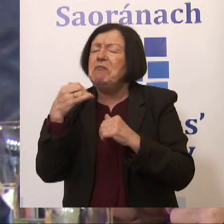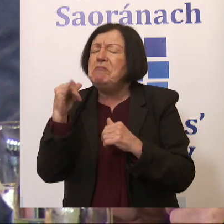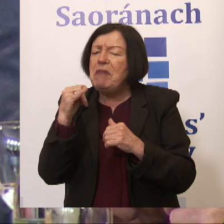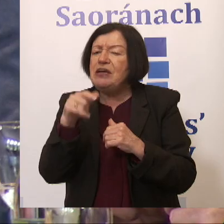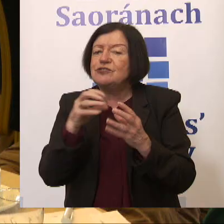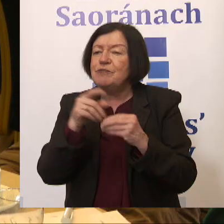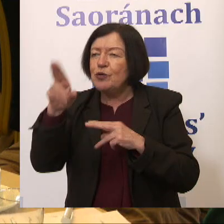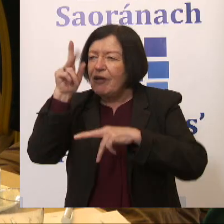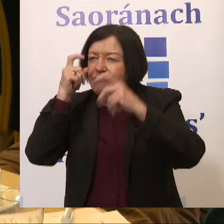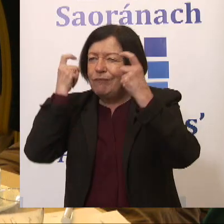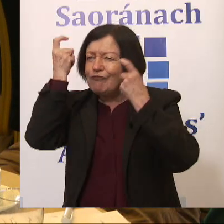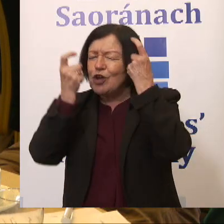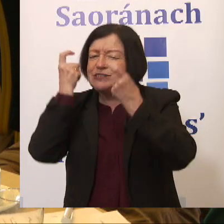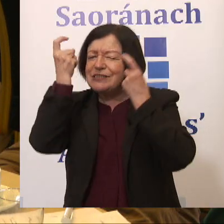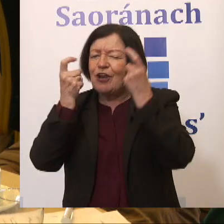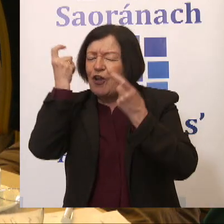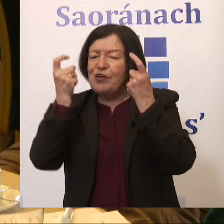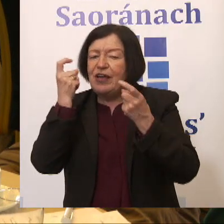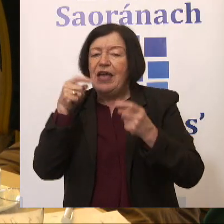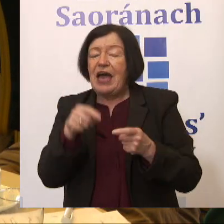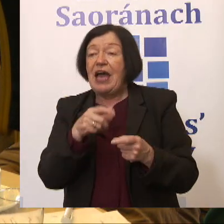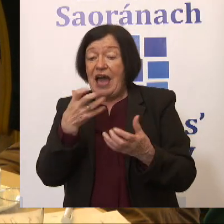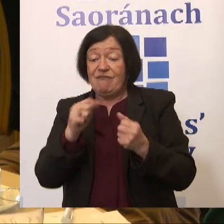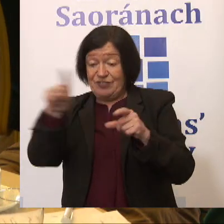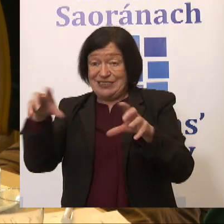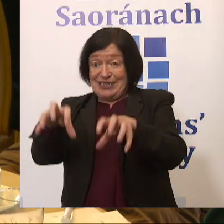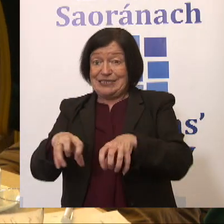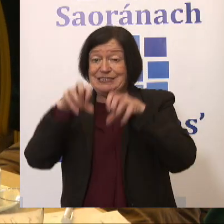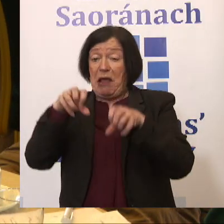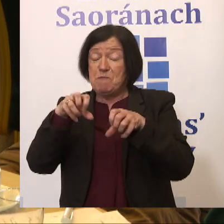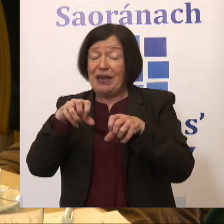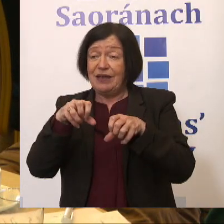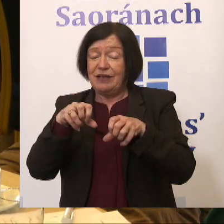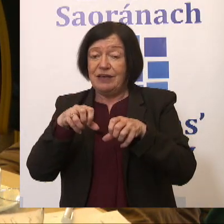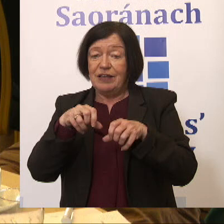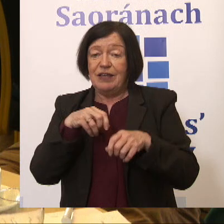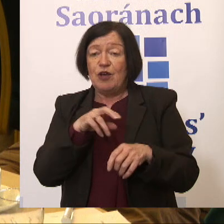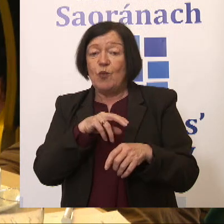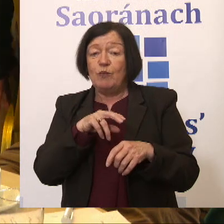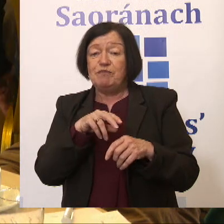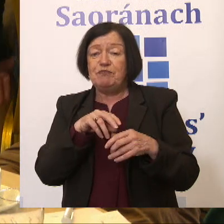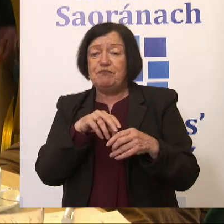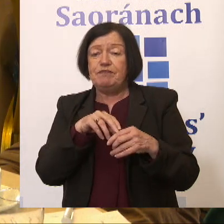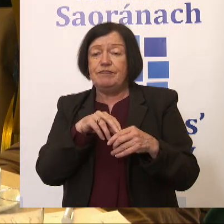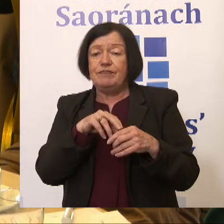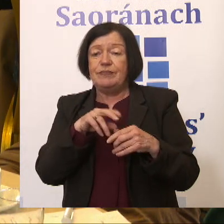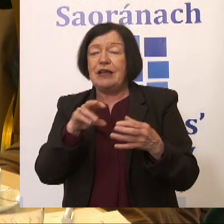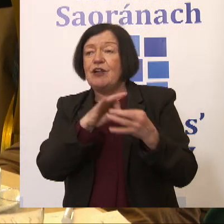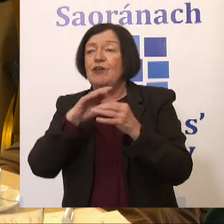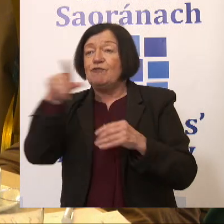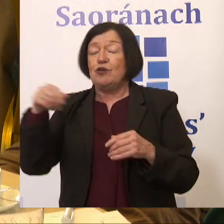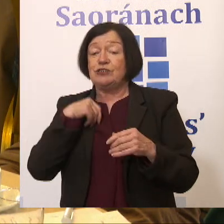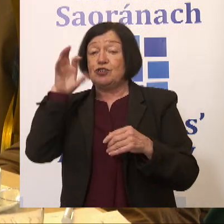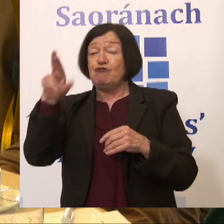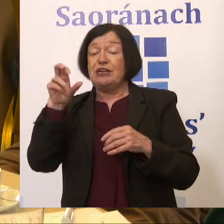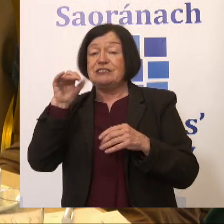you could think about. And the beauty of having this kind of assembly is that you're not blinkered the way us career civil